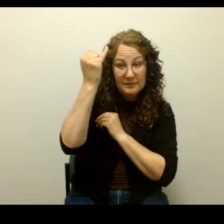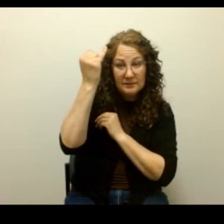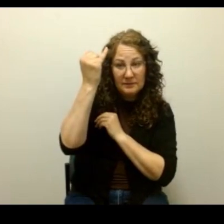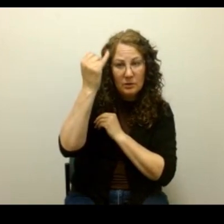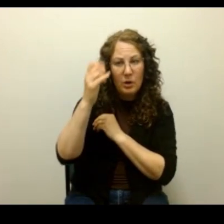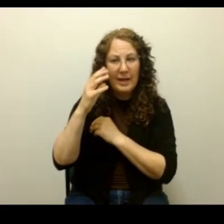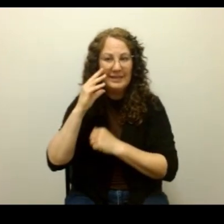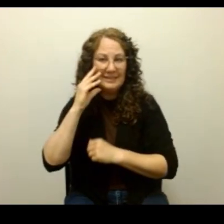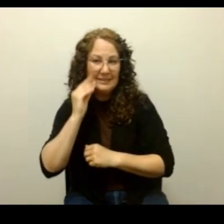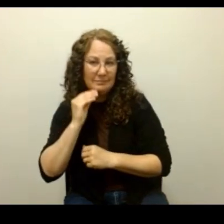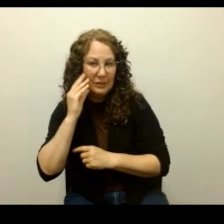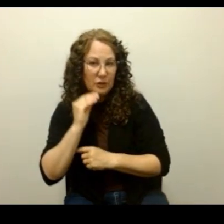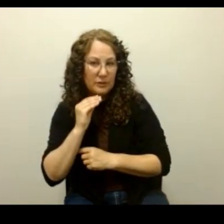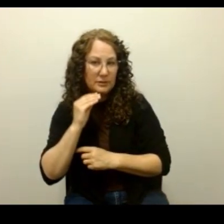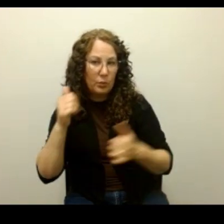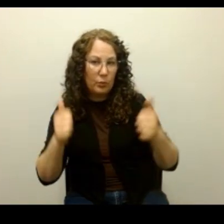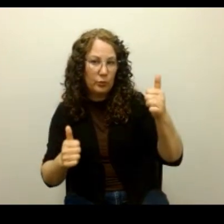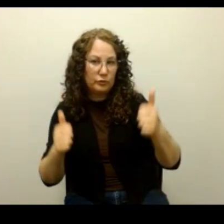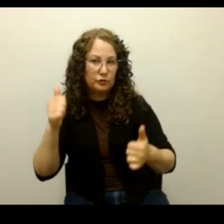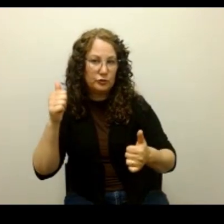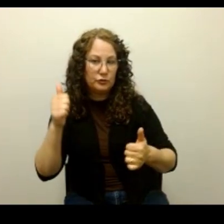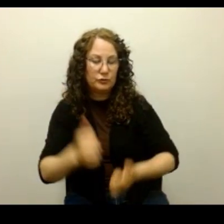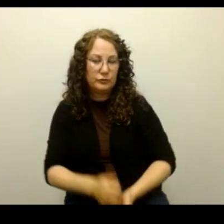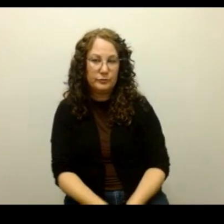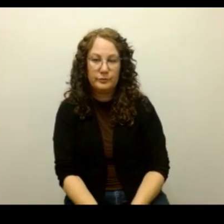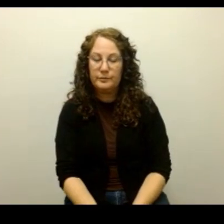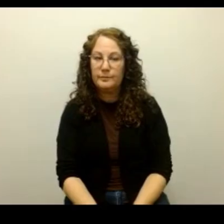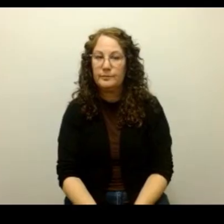on experience?